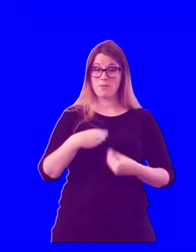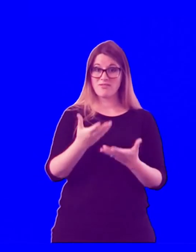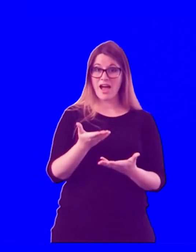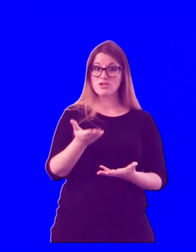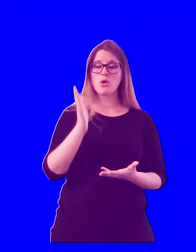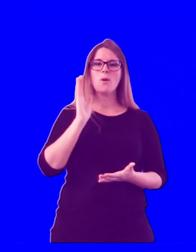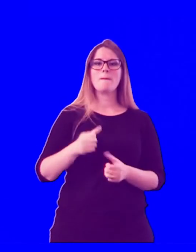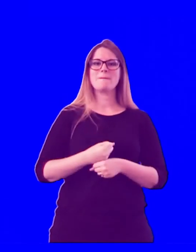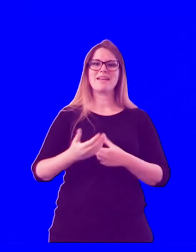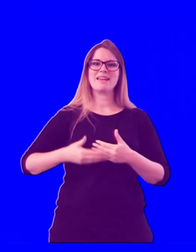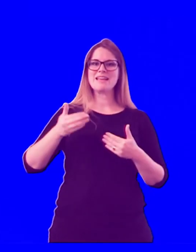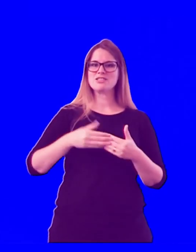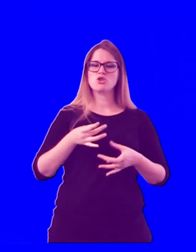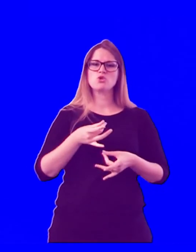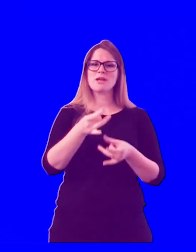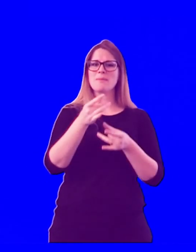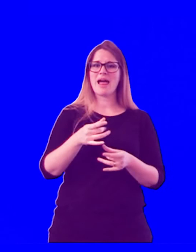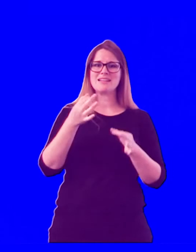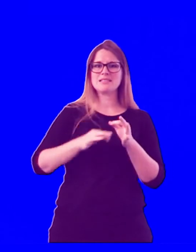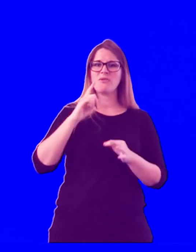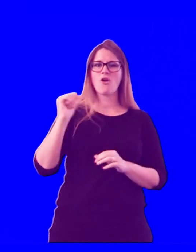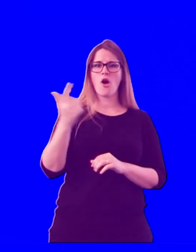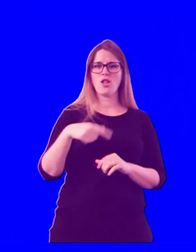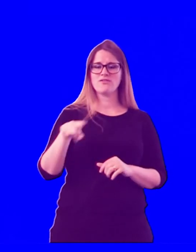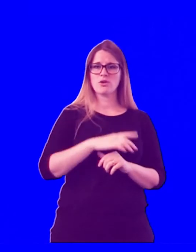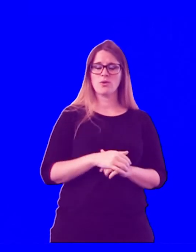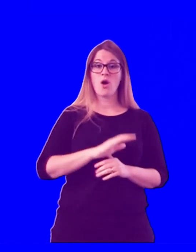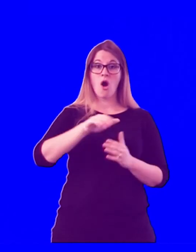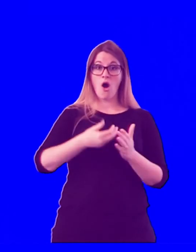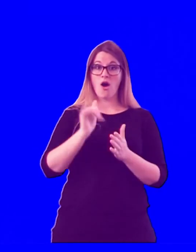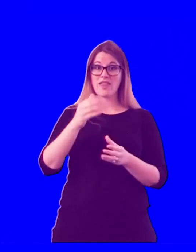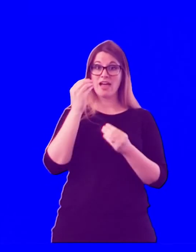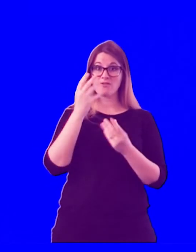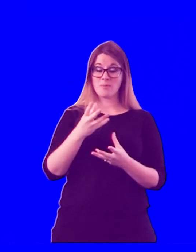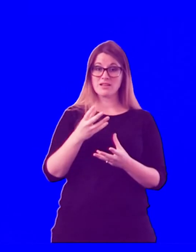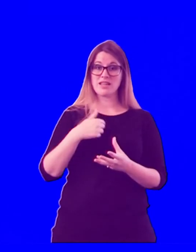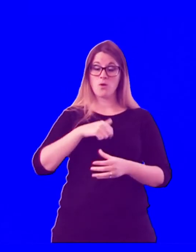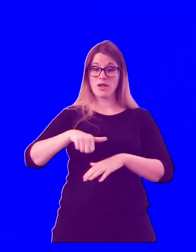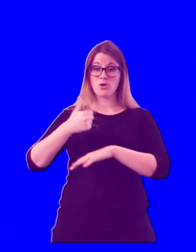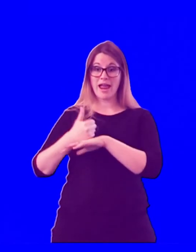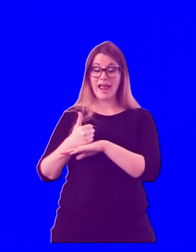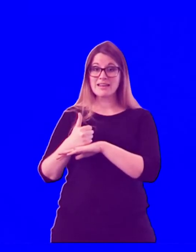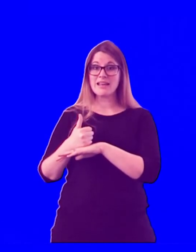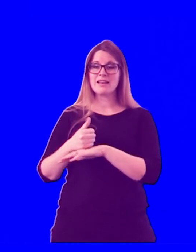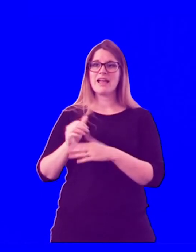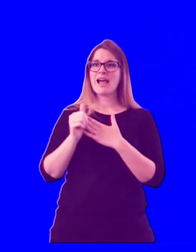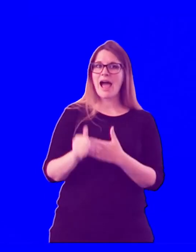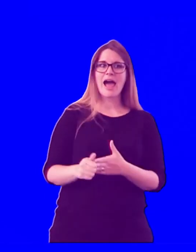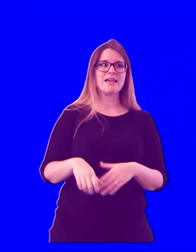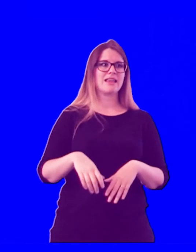with, it'll be easier, streamlined, and simple for you all. All the information that we've created,